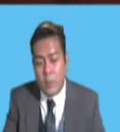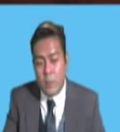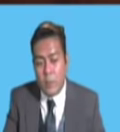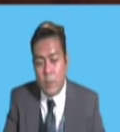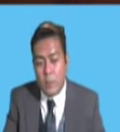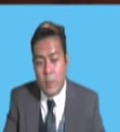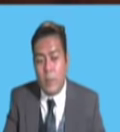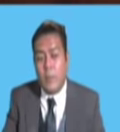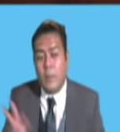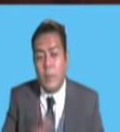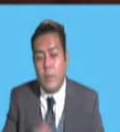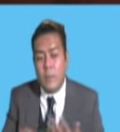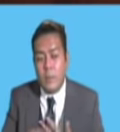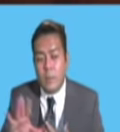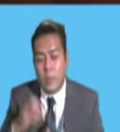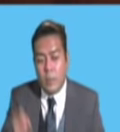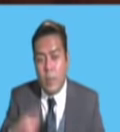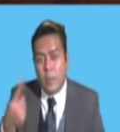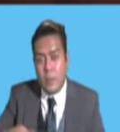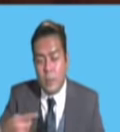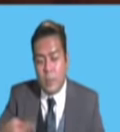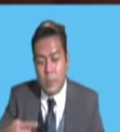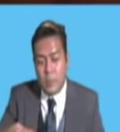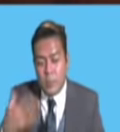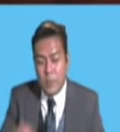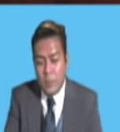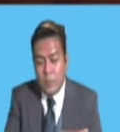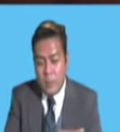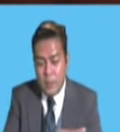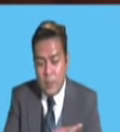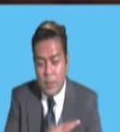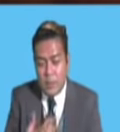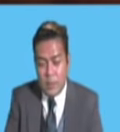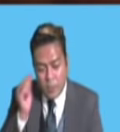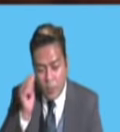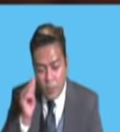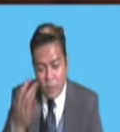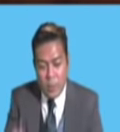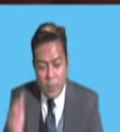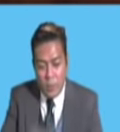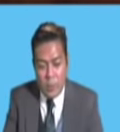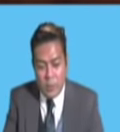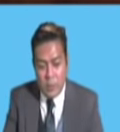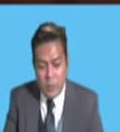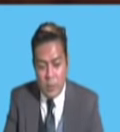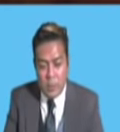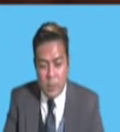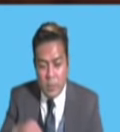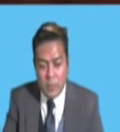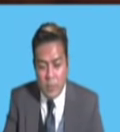programs, Honourable Speaker, sir, we must continue to have respect of the communities and acknowledge that they have rights to within their